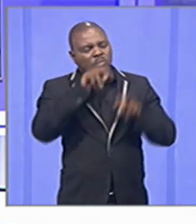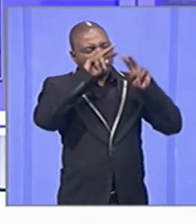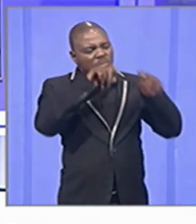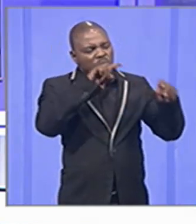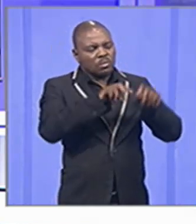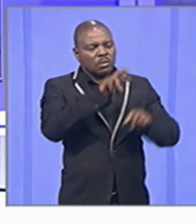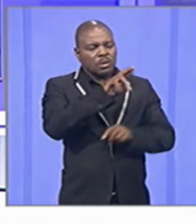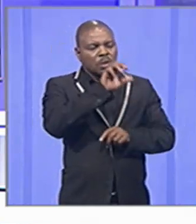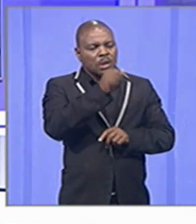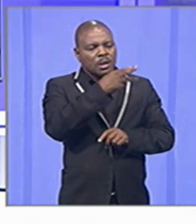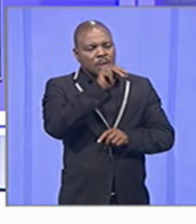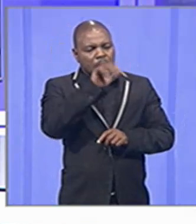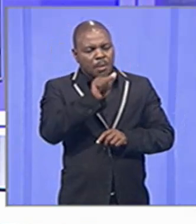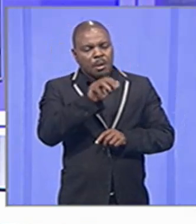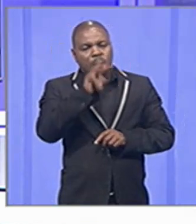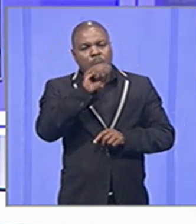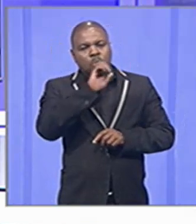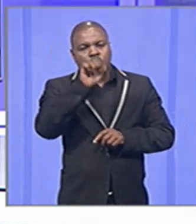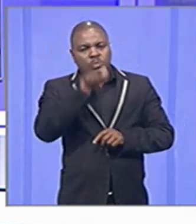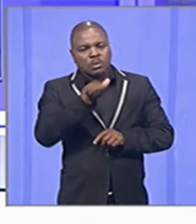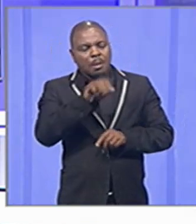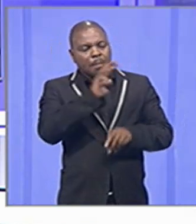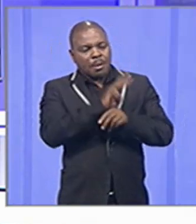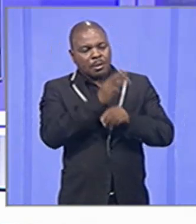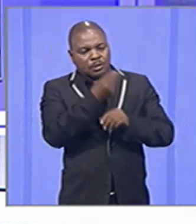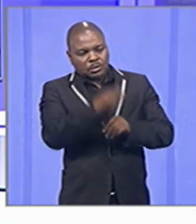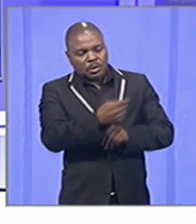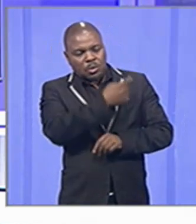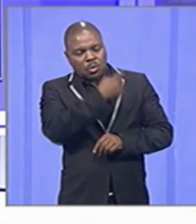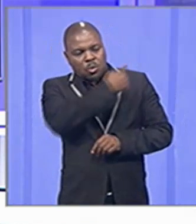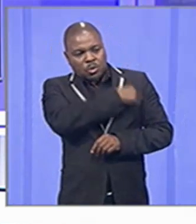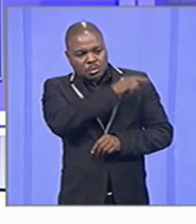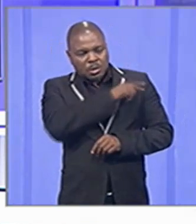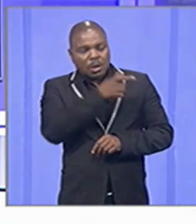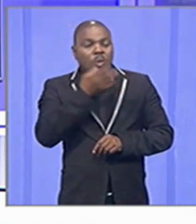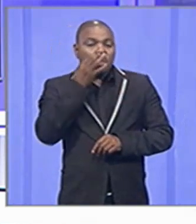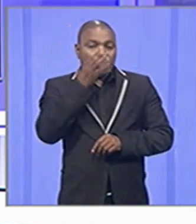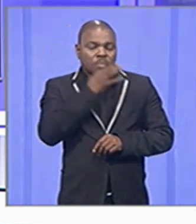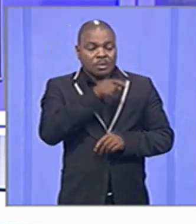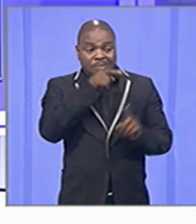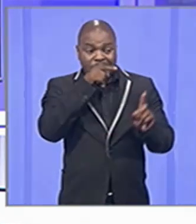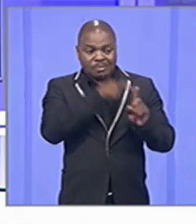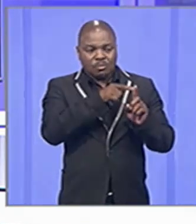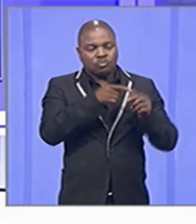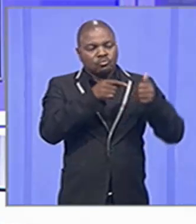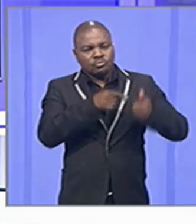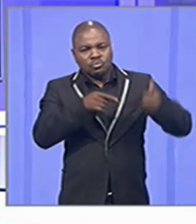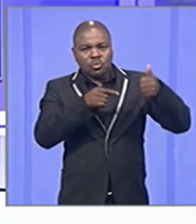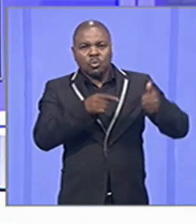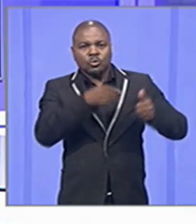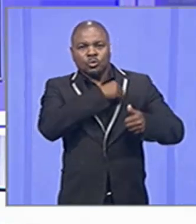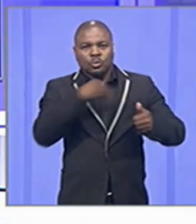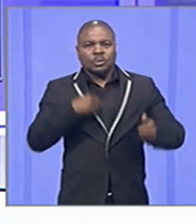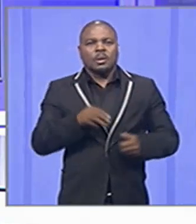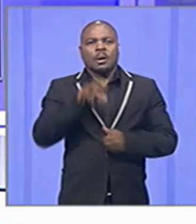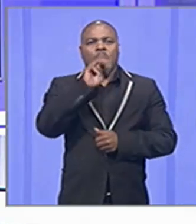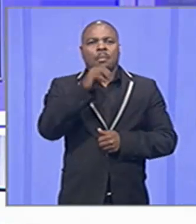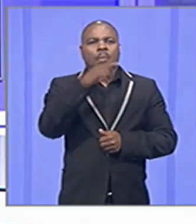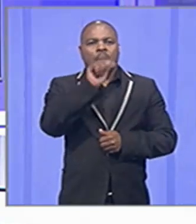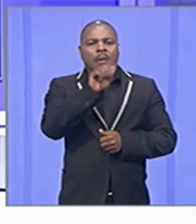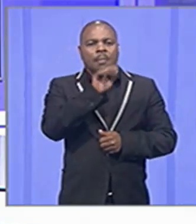Musa Mother and Child e direla gore mohlankedi mogolo phetiši wa bookelo yo e le go ngaka Nozuko Mkabayi a